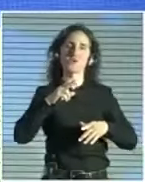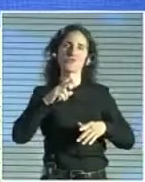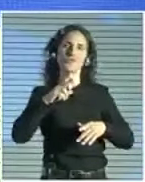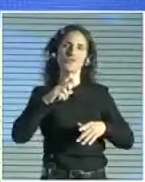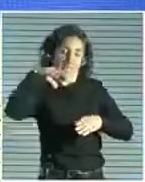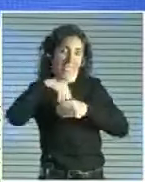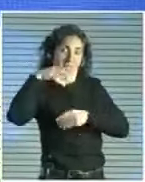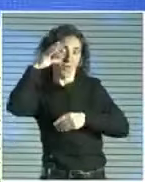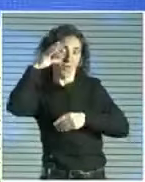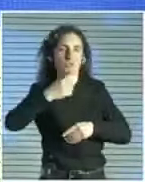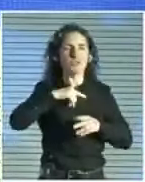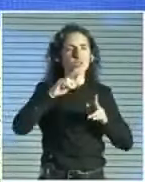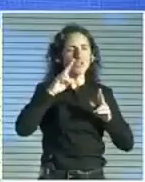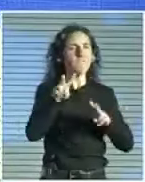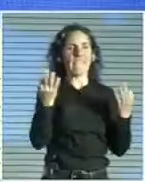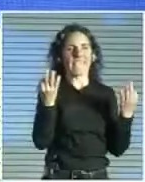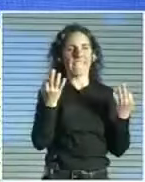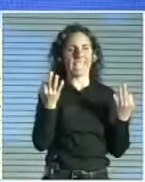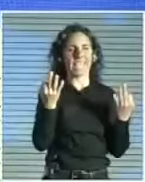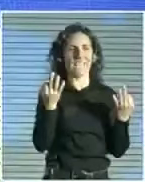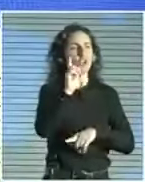for tourism. Now we have